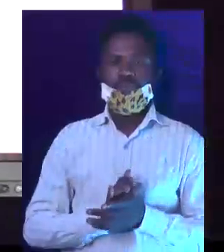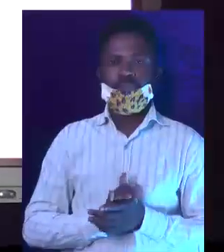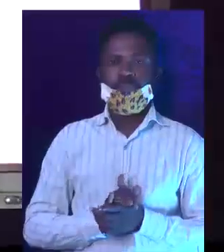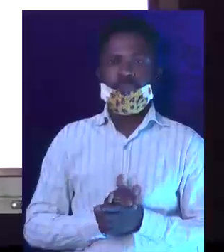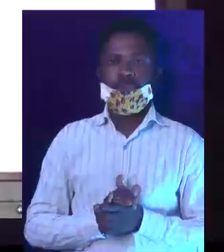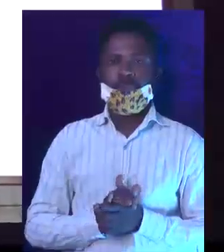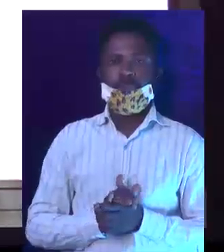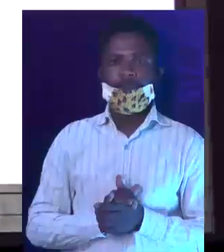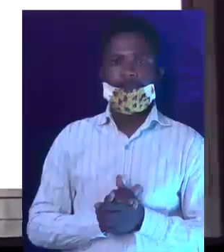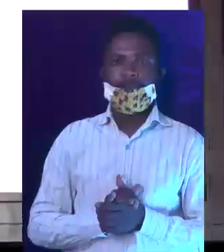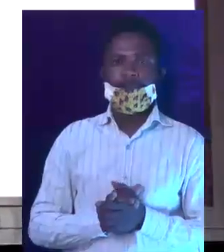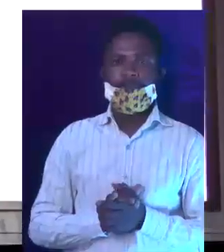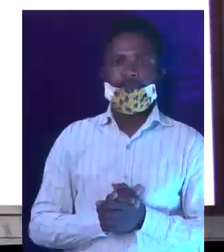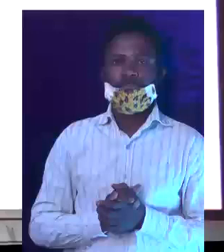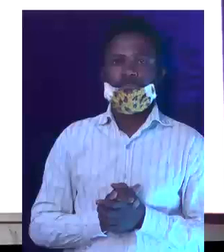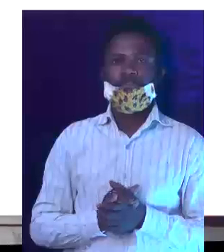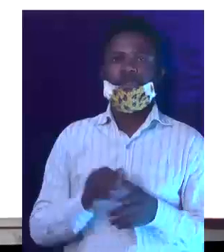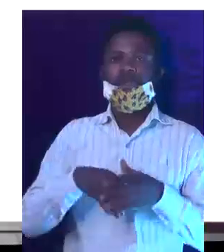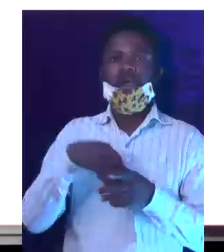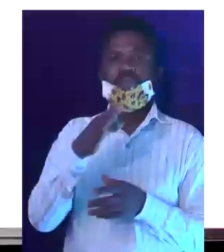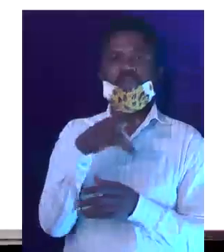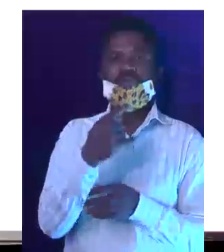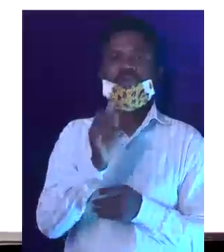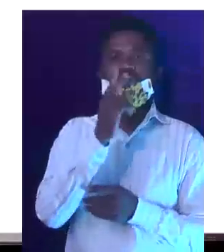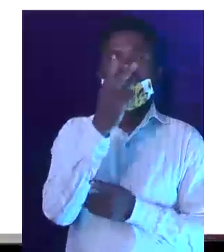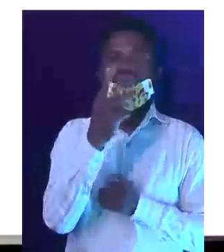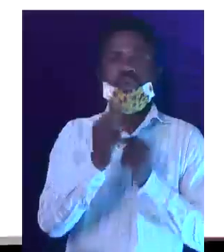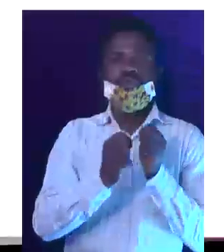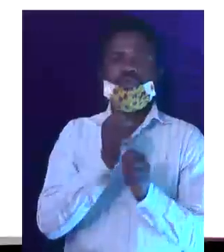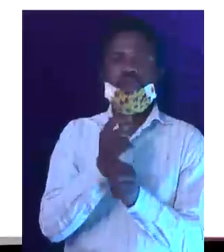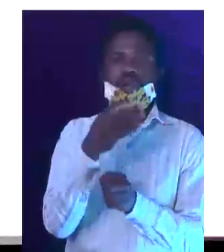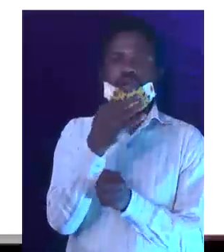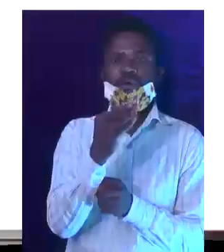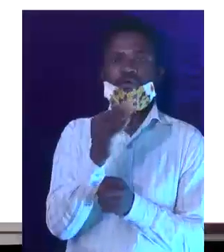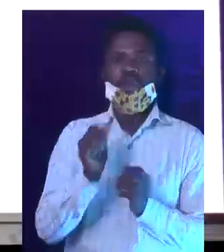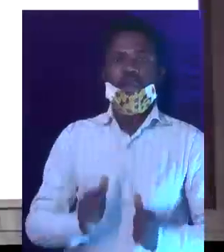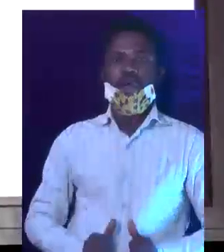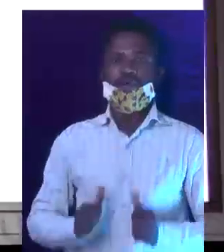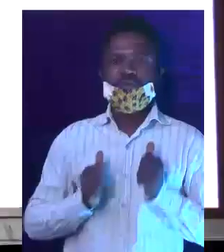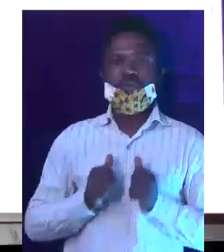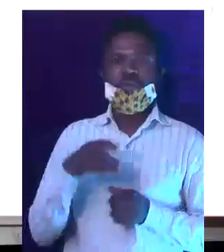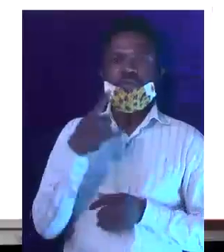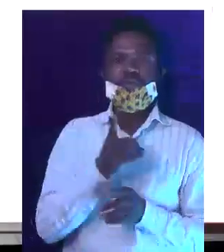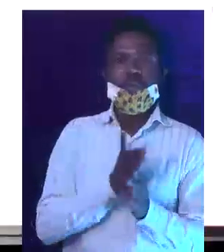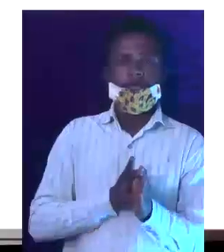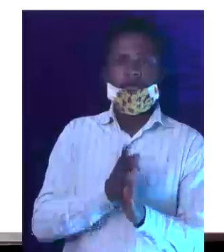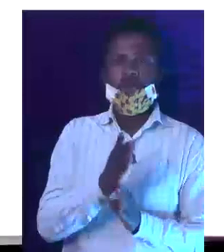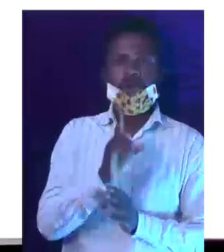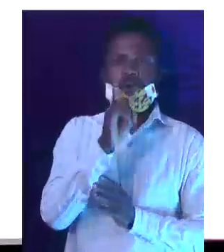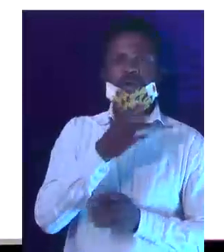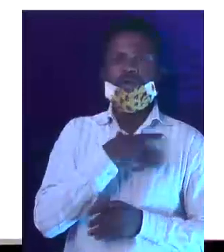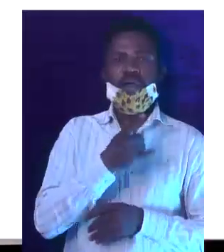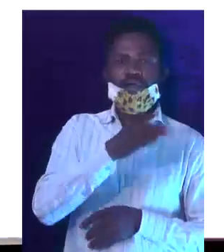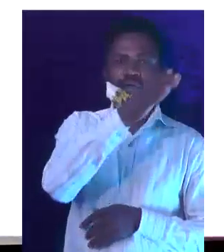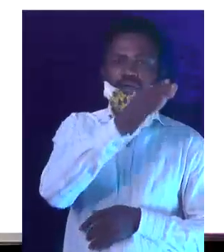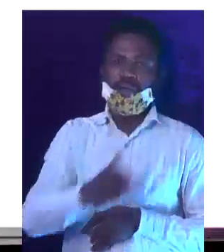Out of the 2 types of addresses, the block one and the slant form.